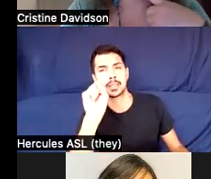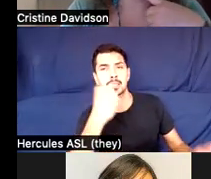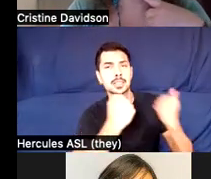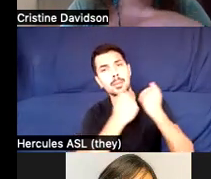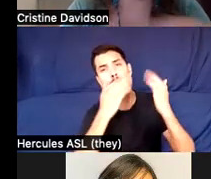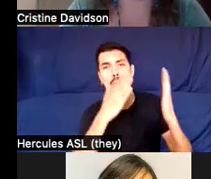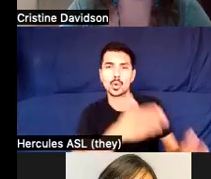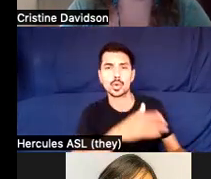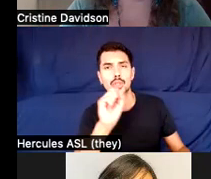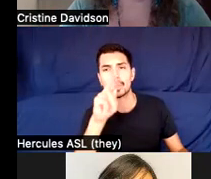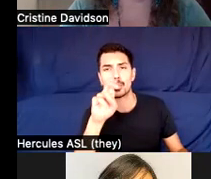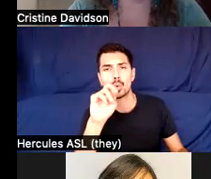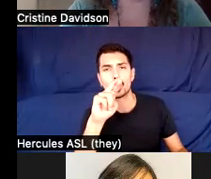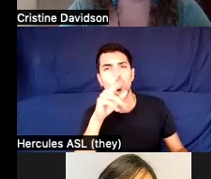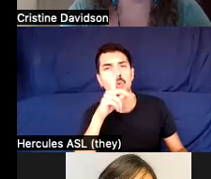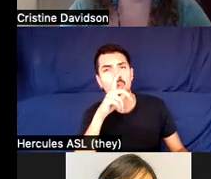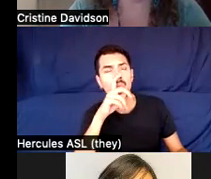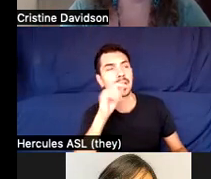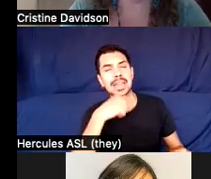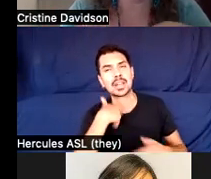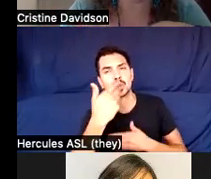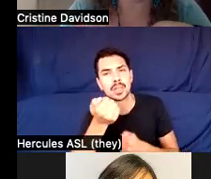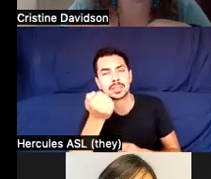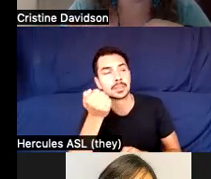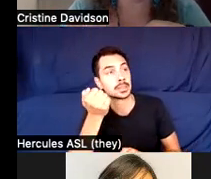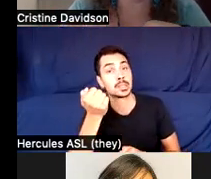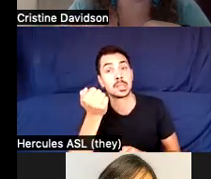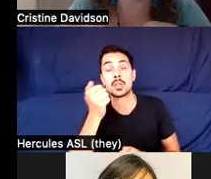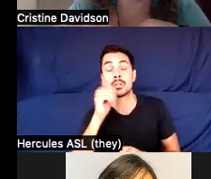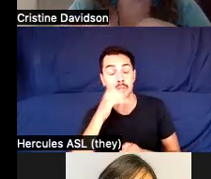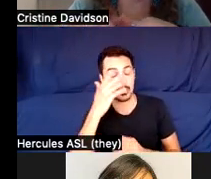So normally we would just do this in pairs,